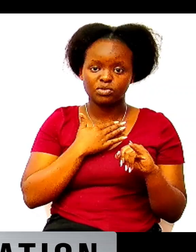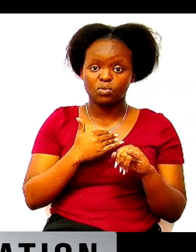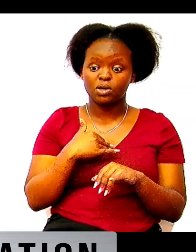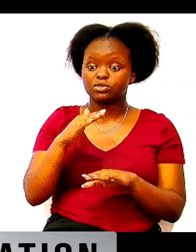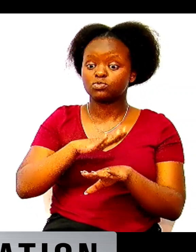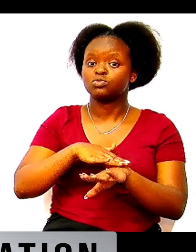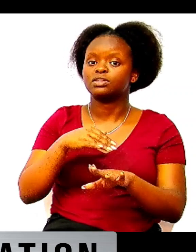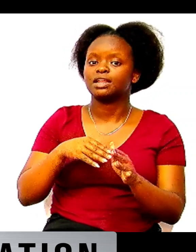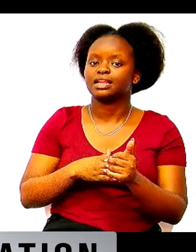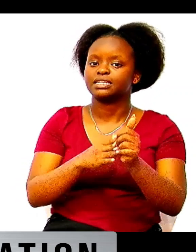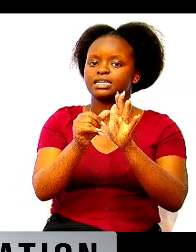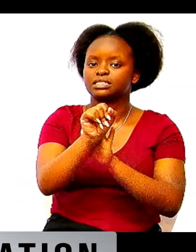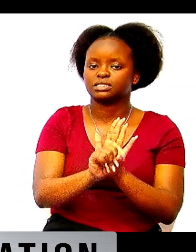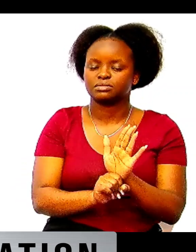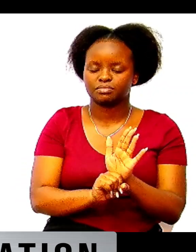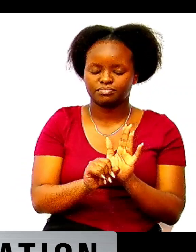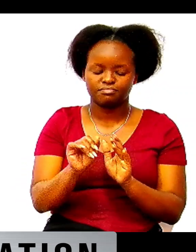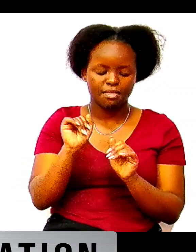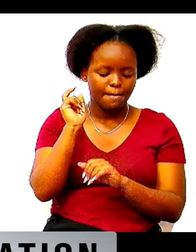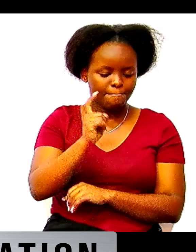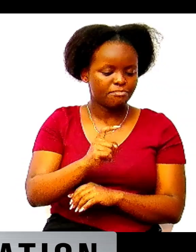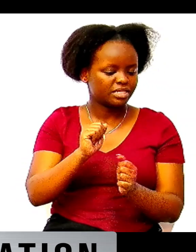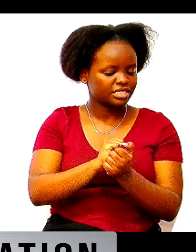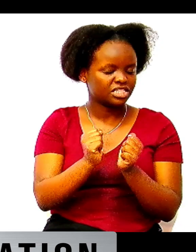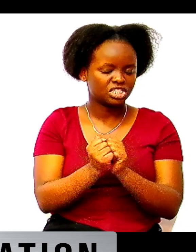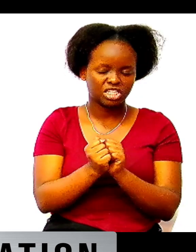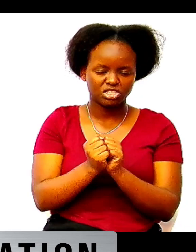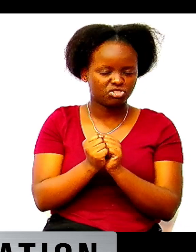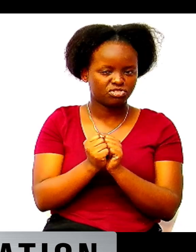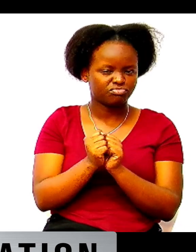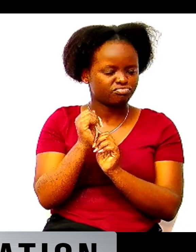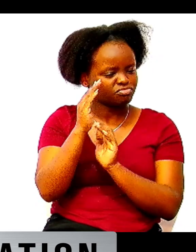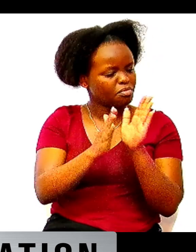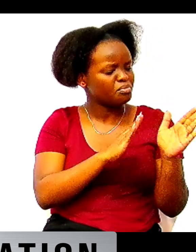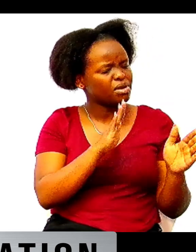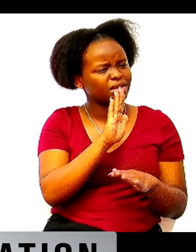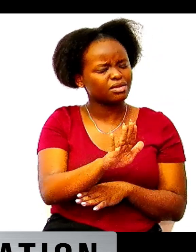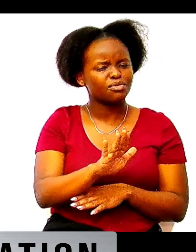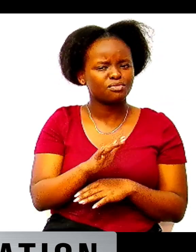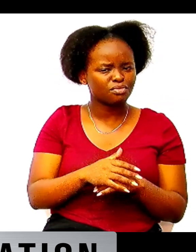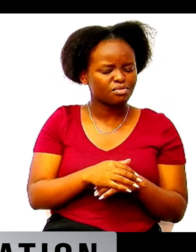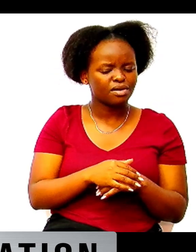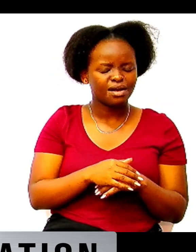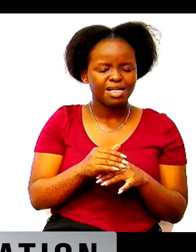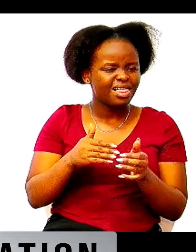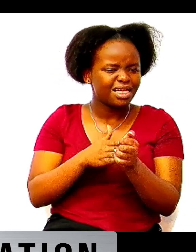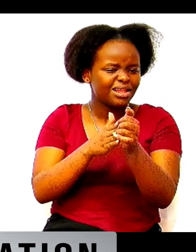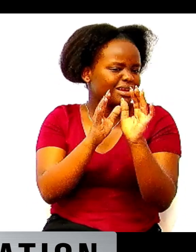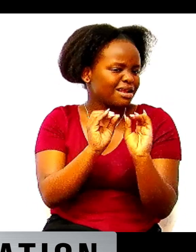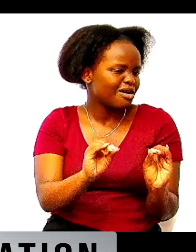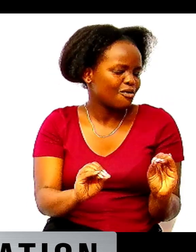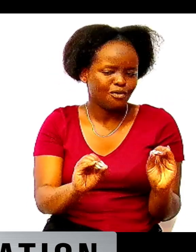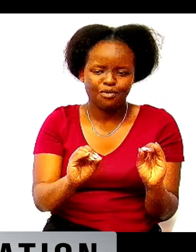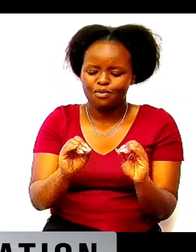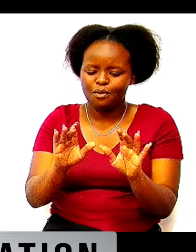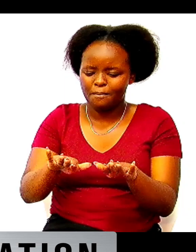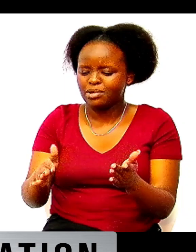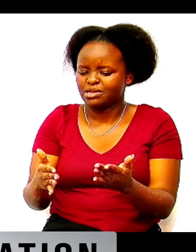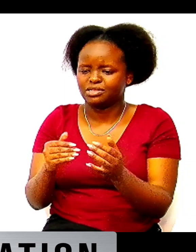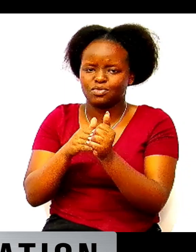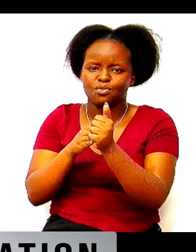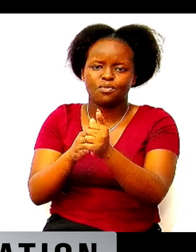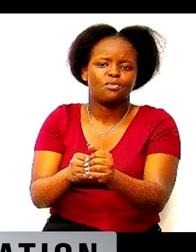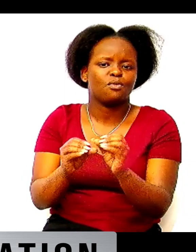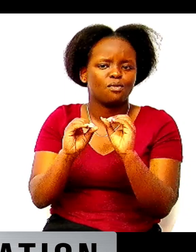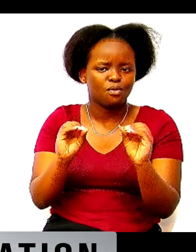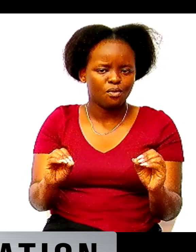this country. You need to change your strategies, don't you think? Hiyo mambo ya partyless, leaderless, what was it? Okay, ile ingine ya formless was